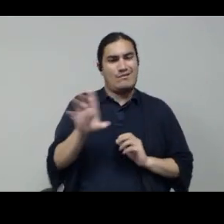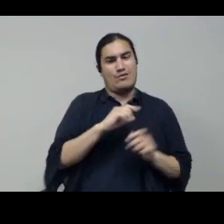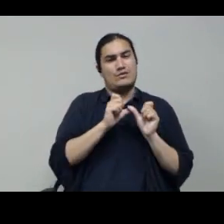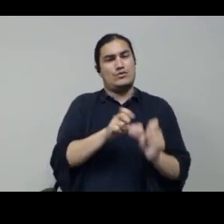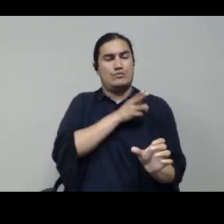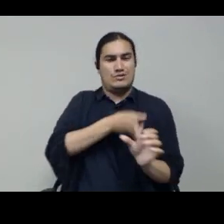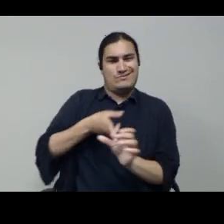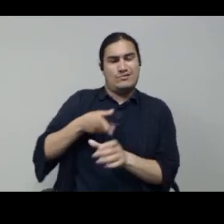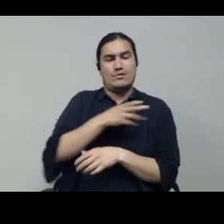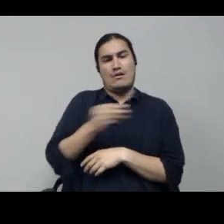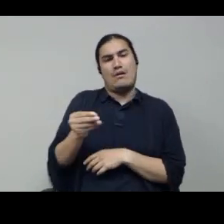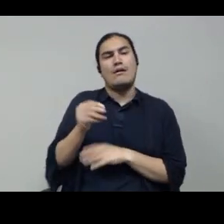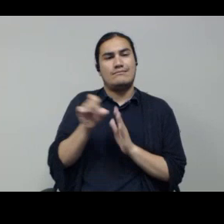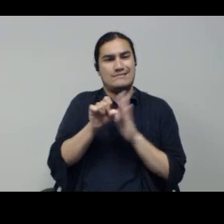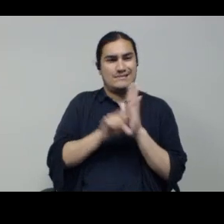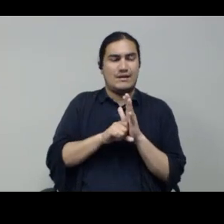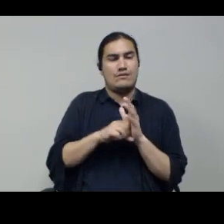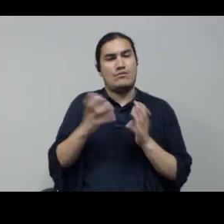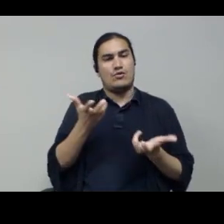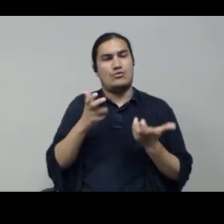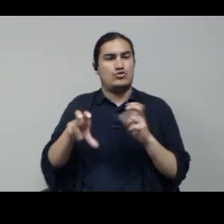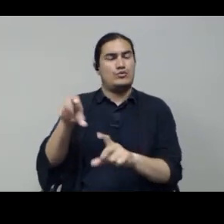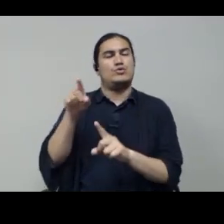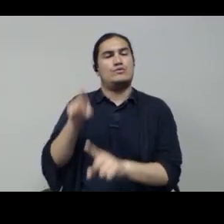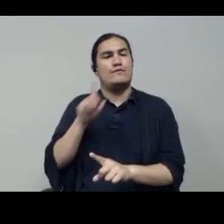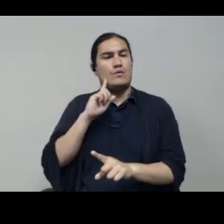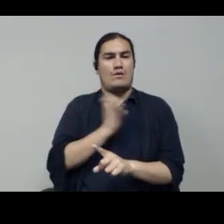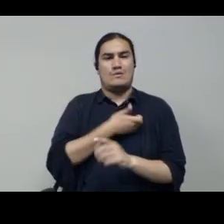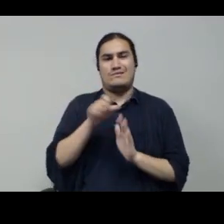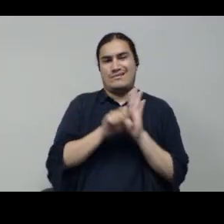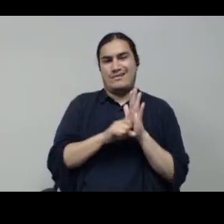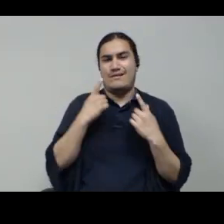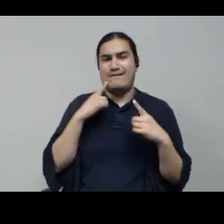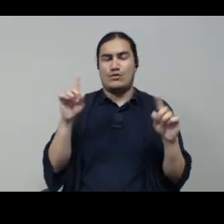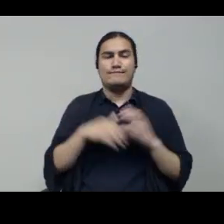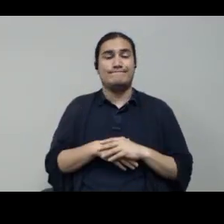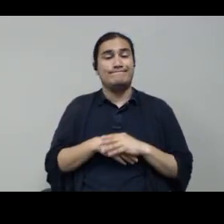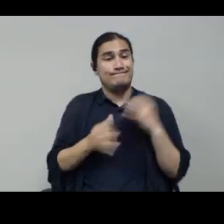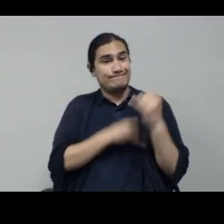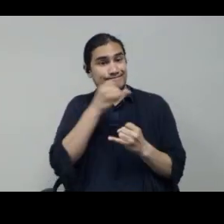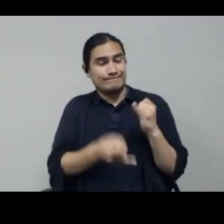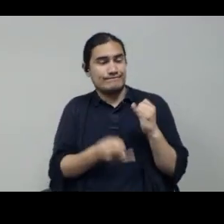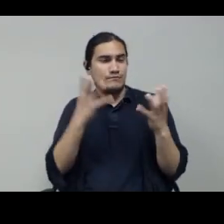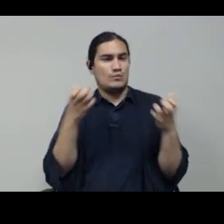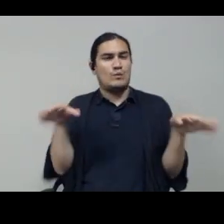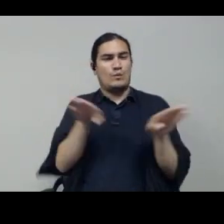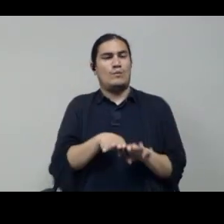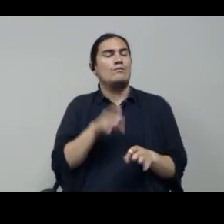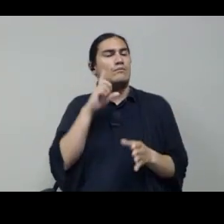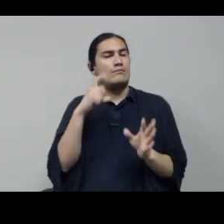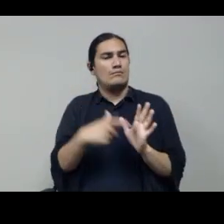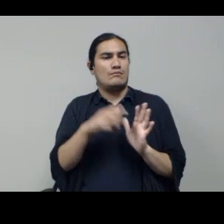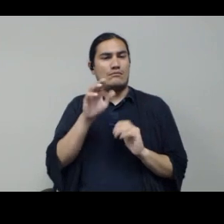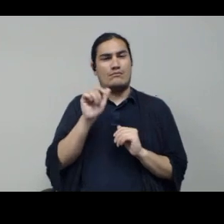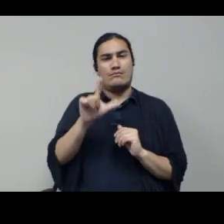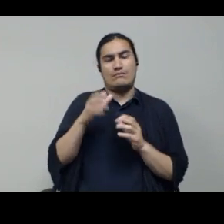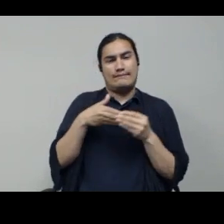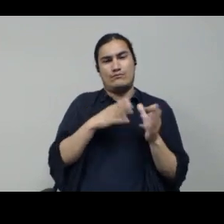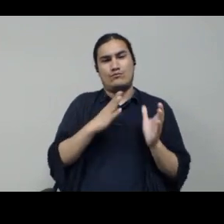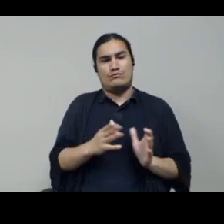contributions to our implementation efforts. Finally, Madam Chair, I'll close by noting what has been said by CalSTA leadership at